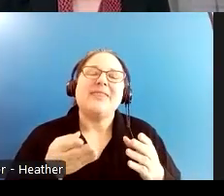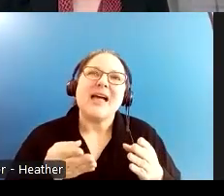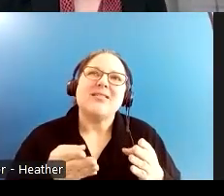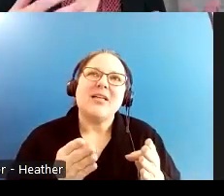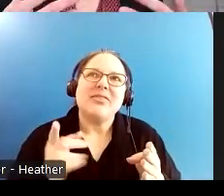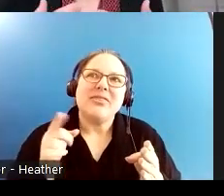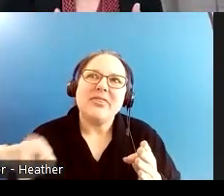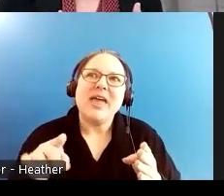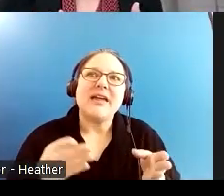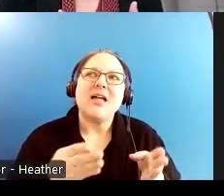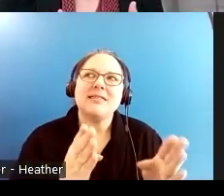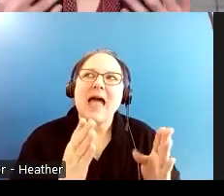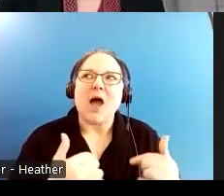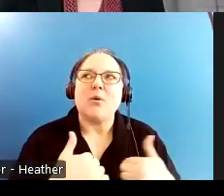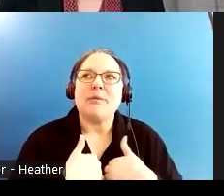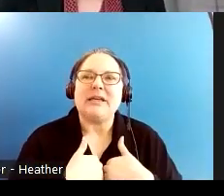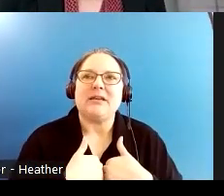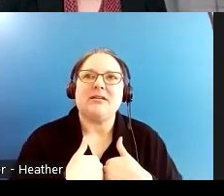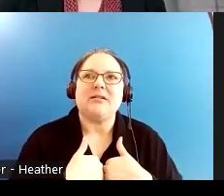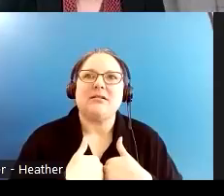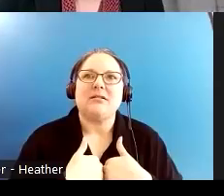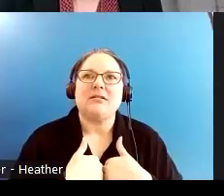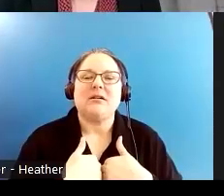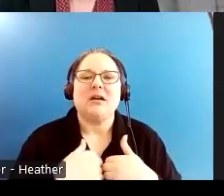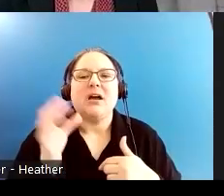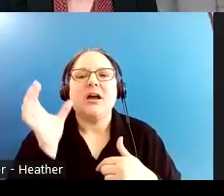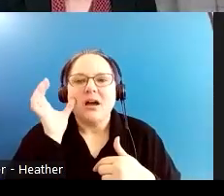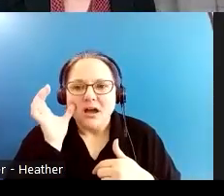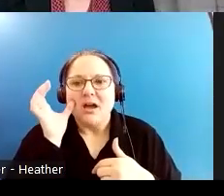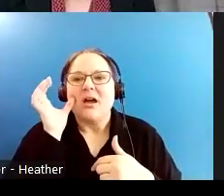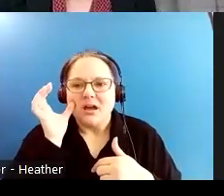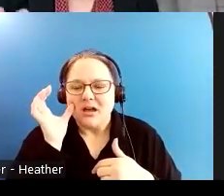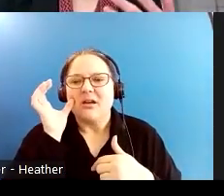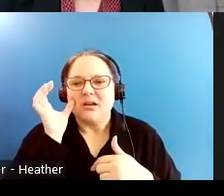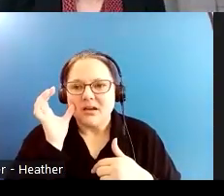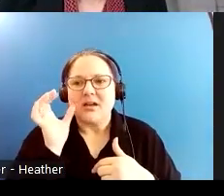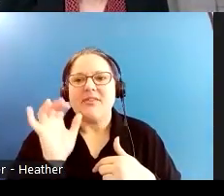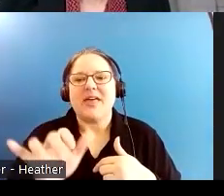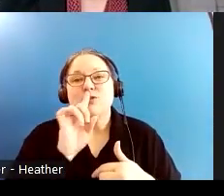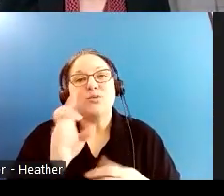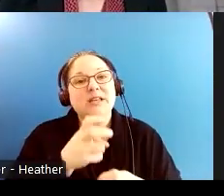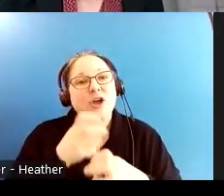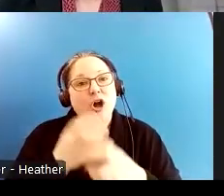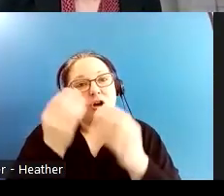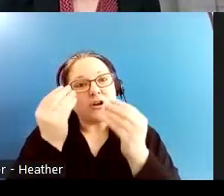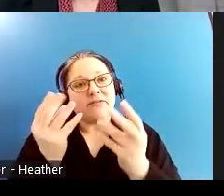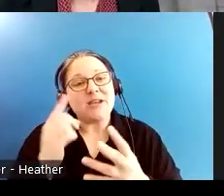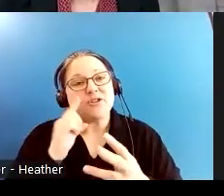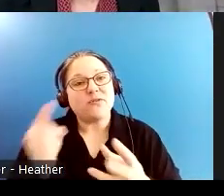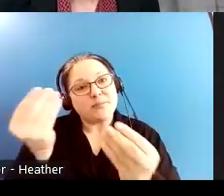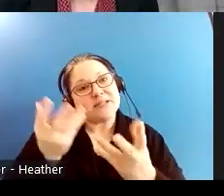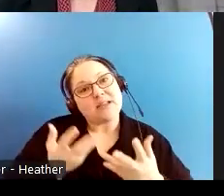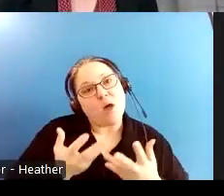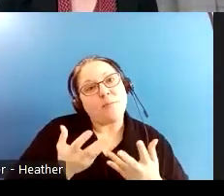trusting me to receive some of this really, really difficult content, which can be suicidal ideation and